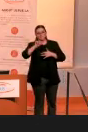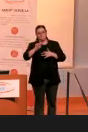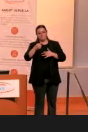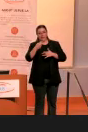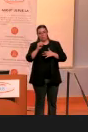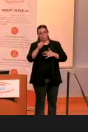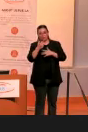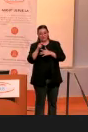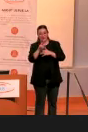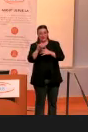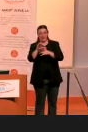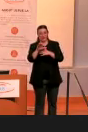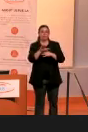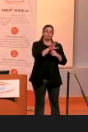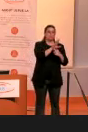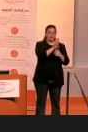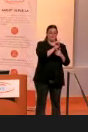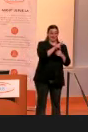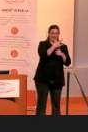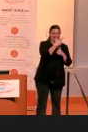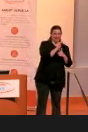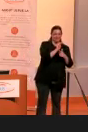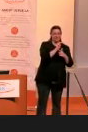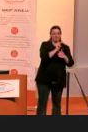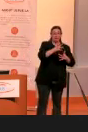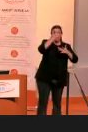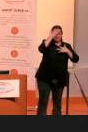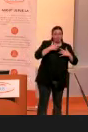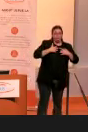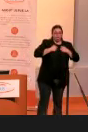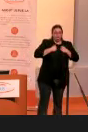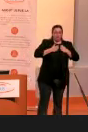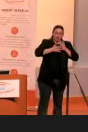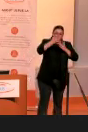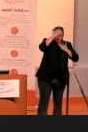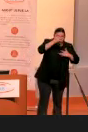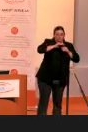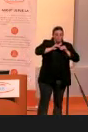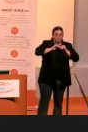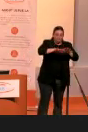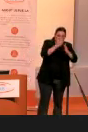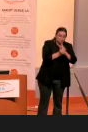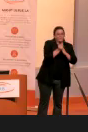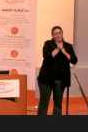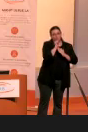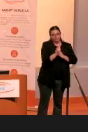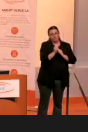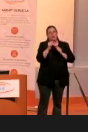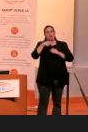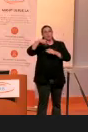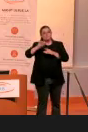anti-RNP, anti-DNA, and a host of other autoantibodies evolved over